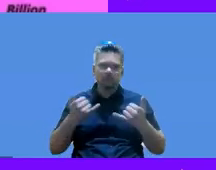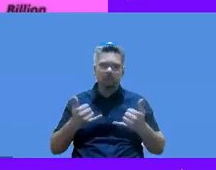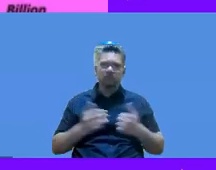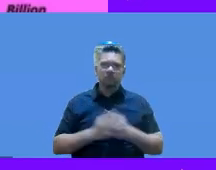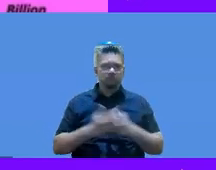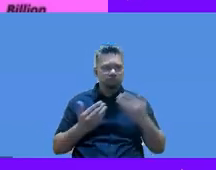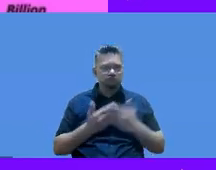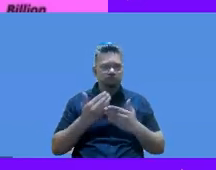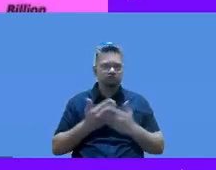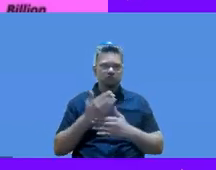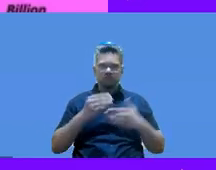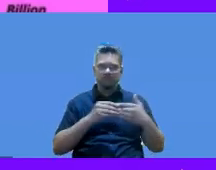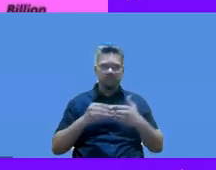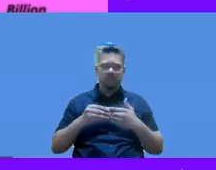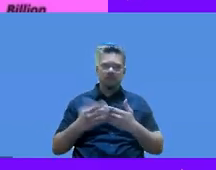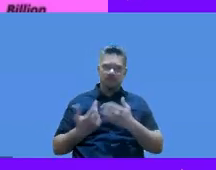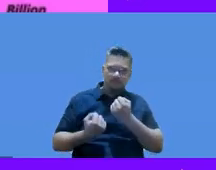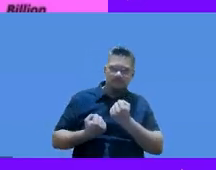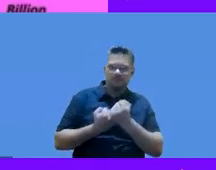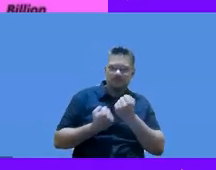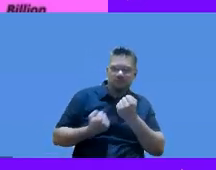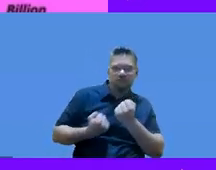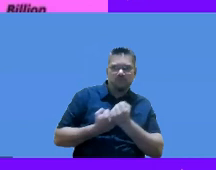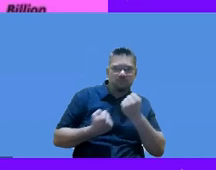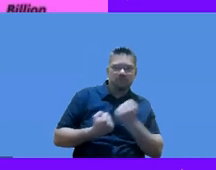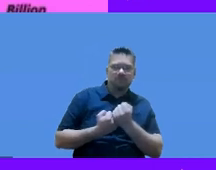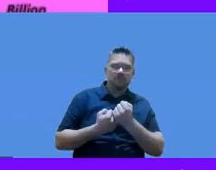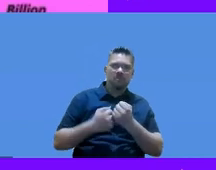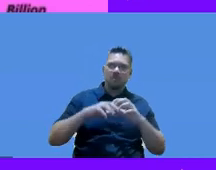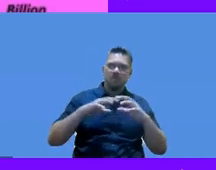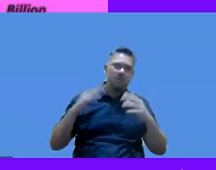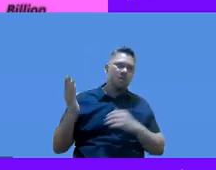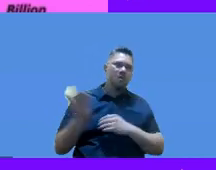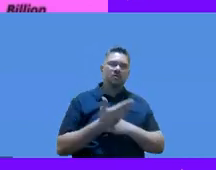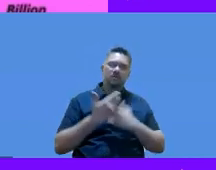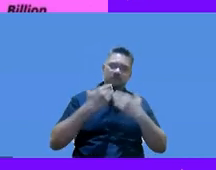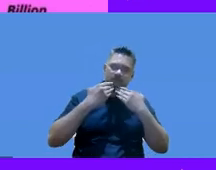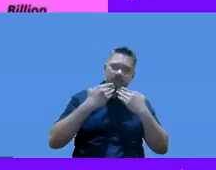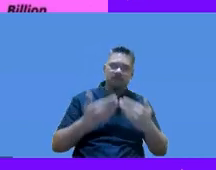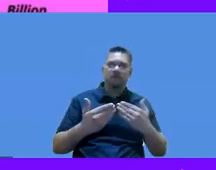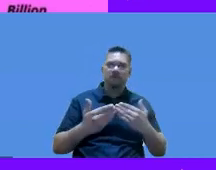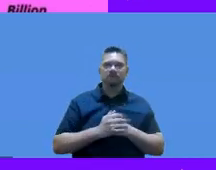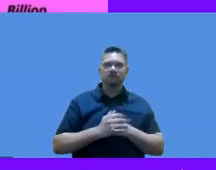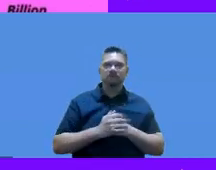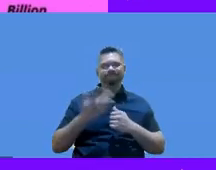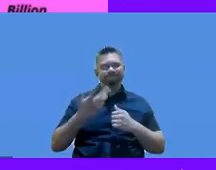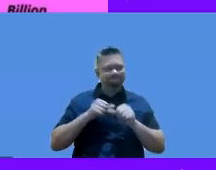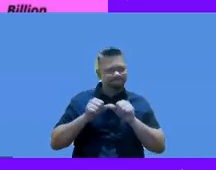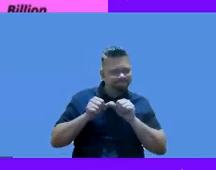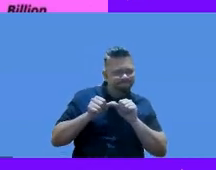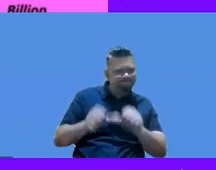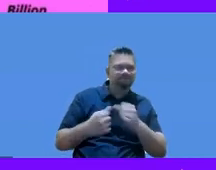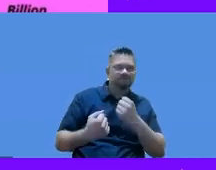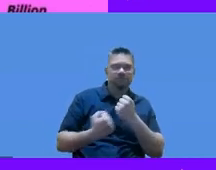and have so much passion for this work. So, you know, we look forward to that continued collaboration as well over the coming months